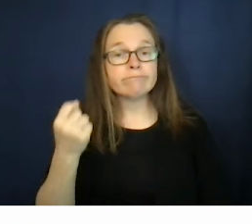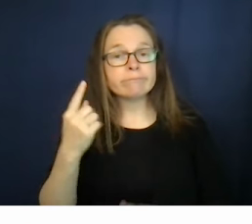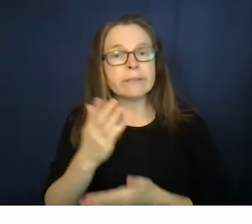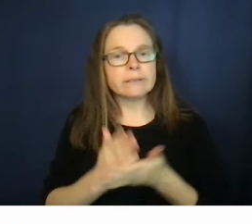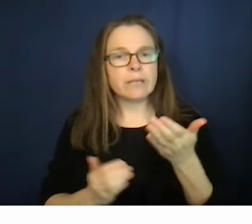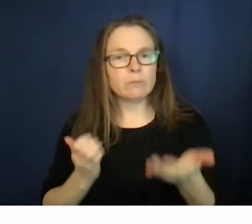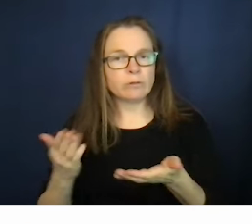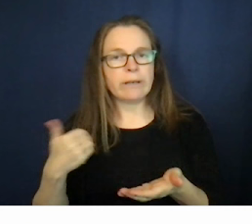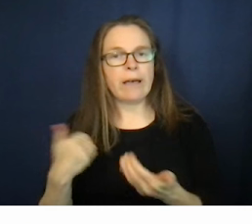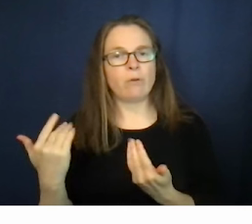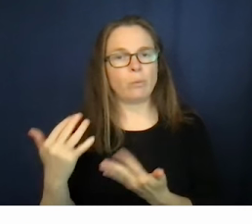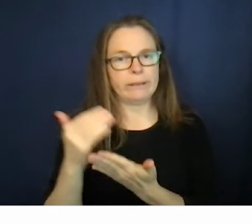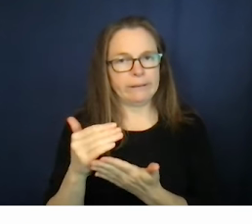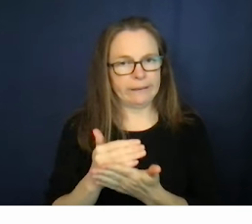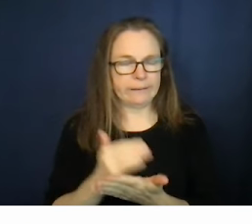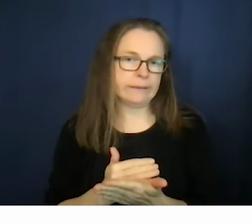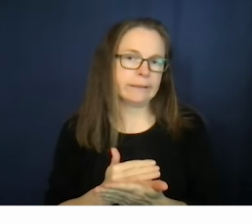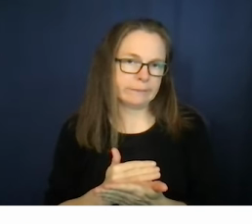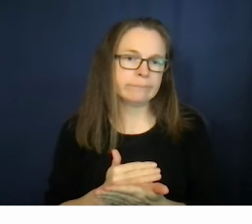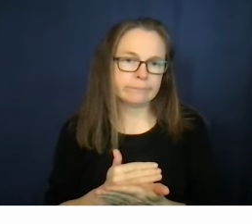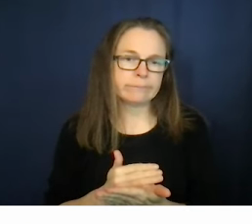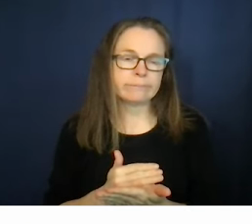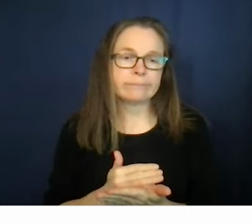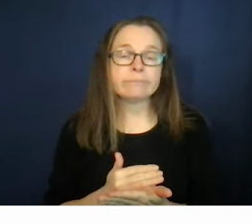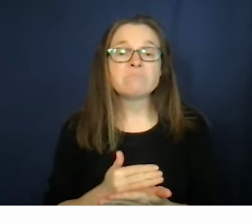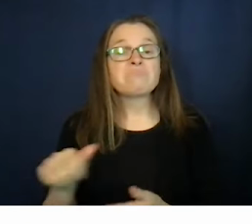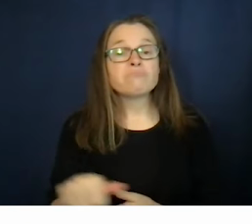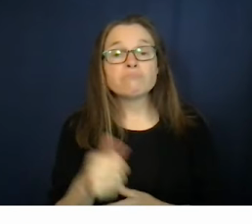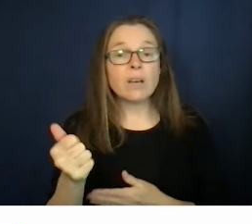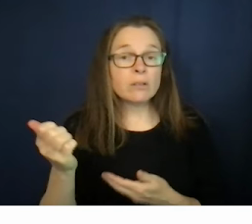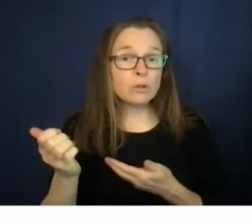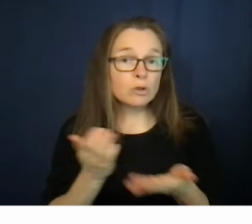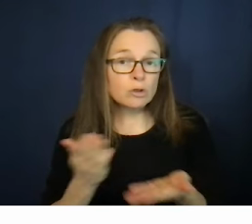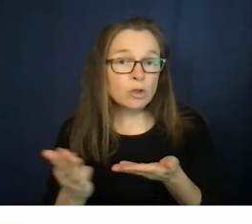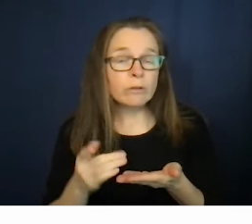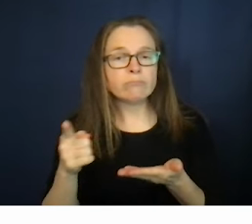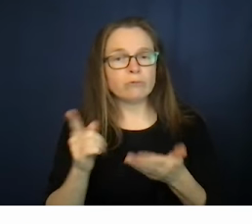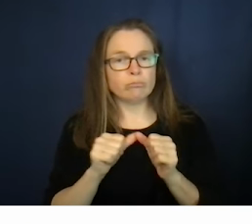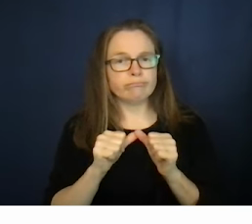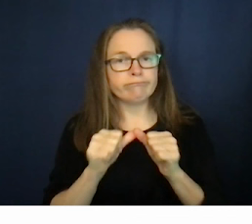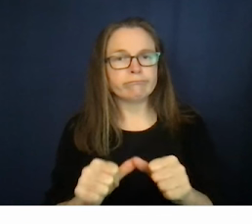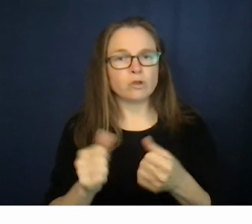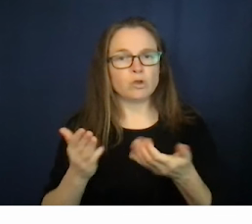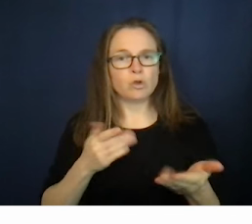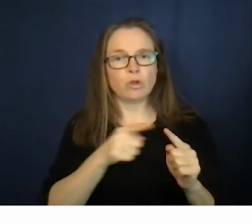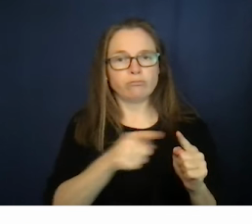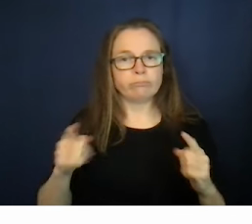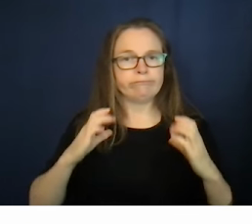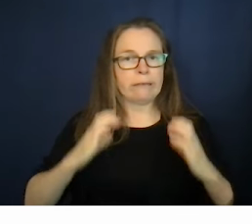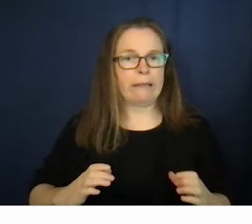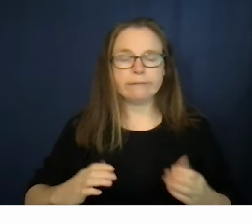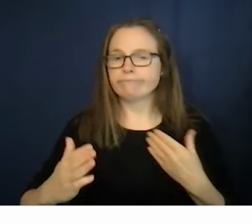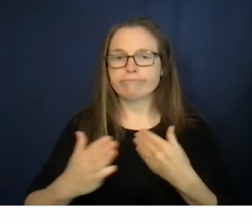wait lists when allowable. And for some services, you will need to continue to serve the clients even if